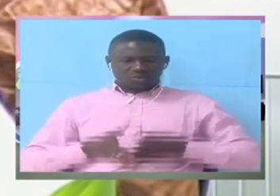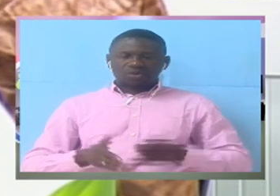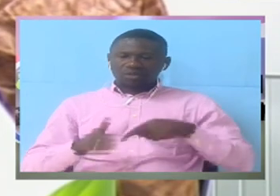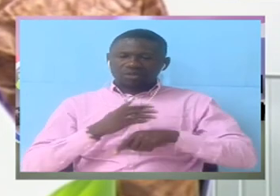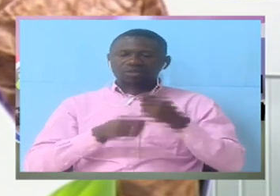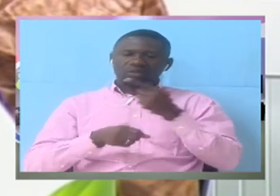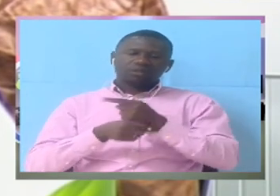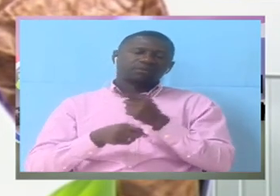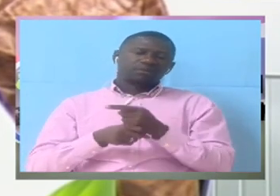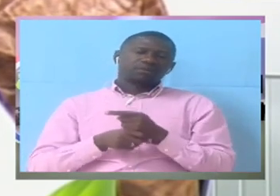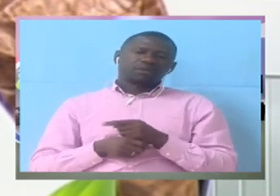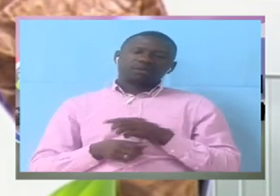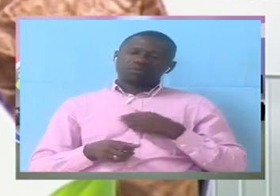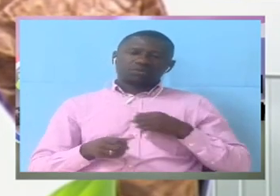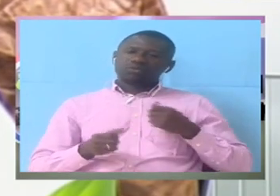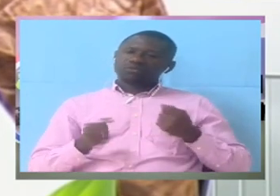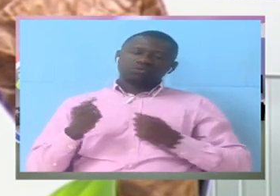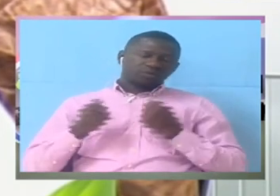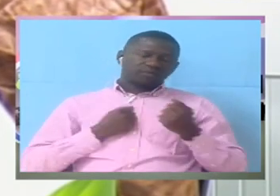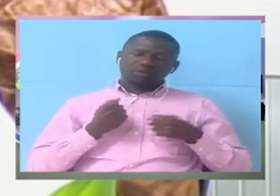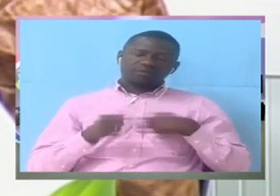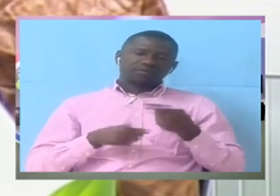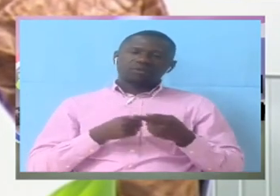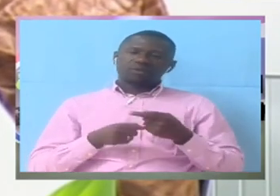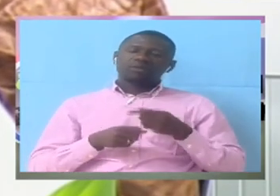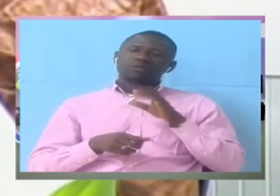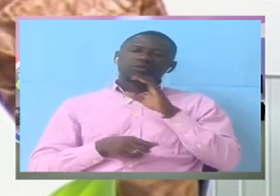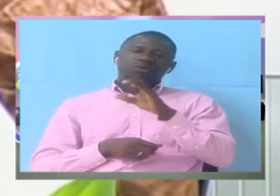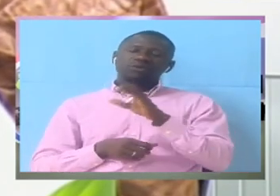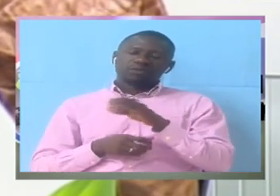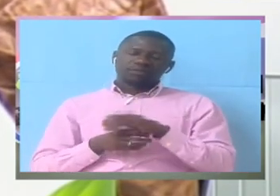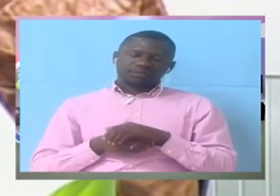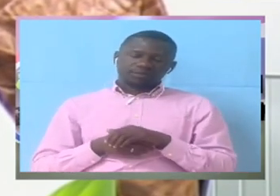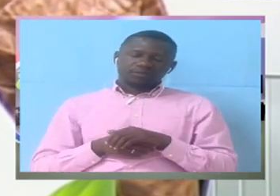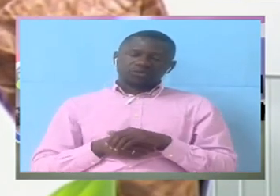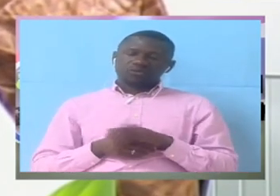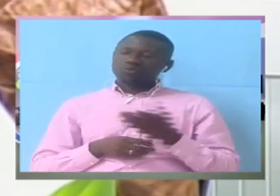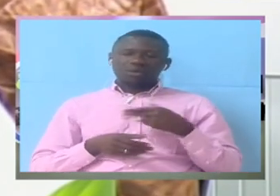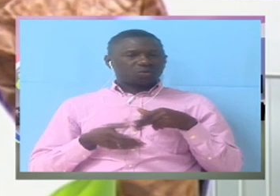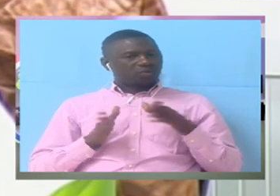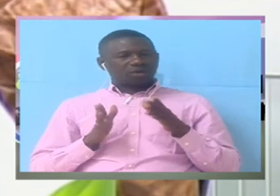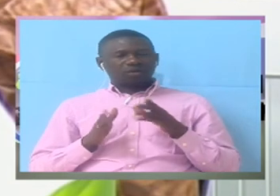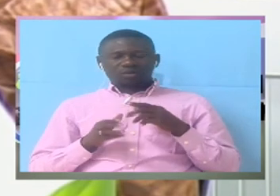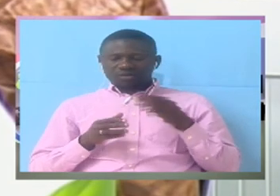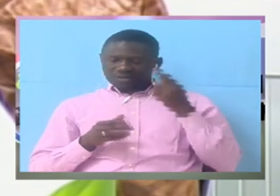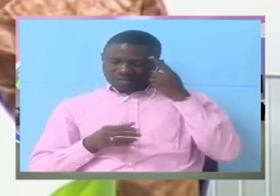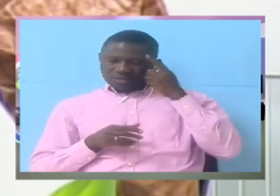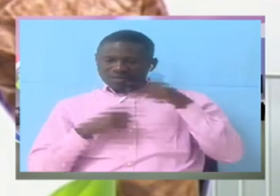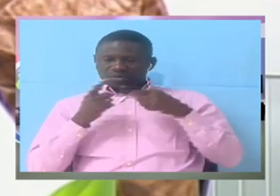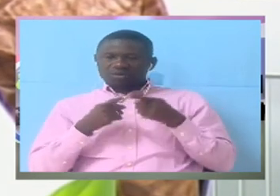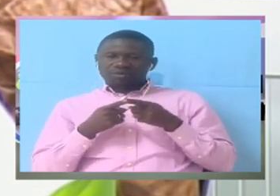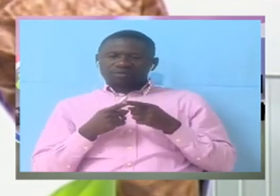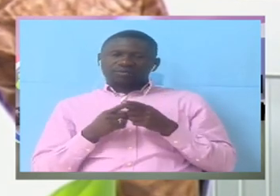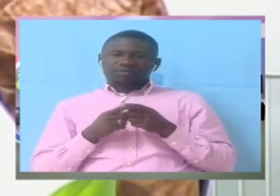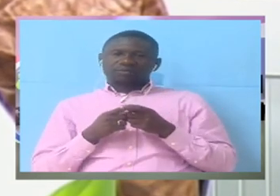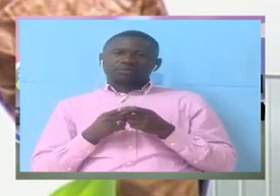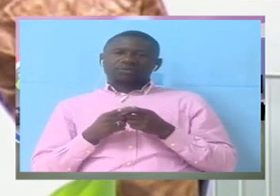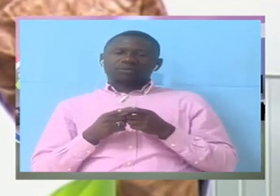citizens and we suffered for the country. No matter how one takes it,